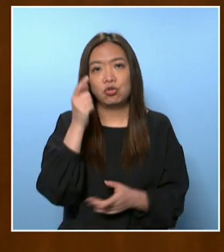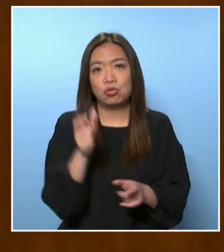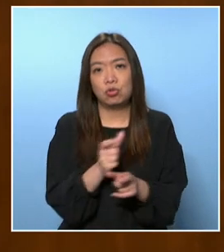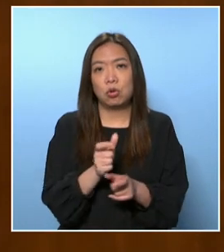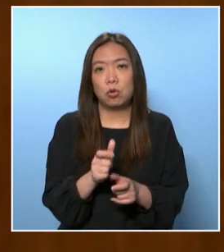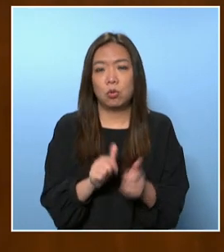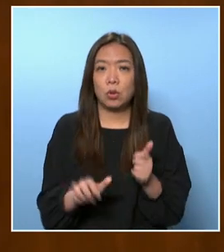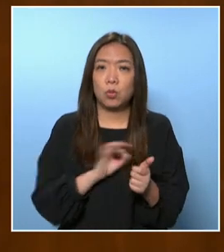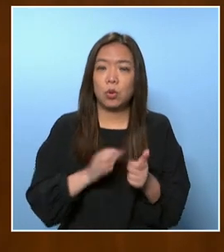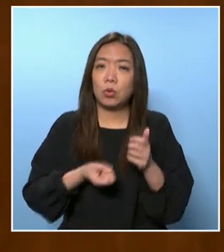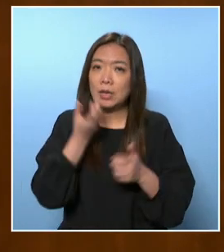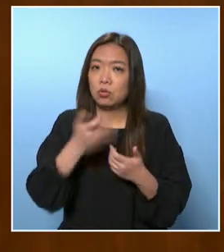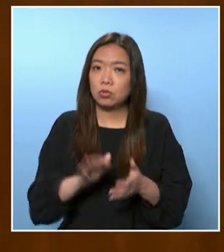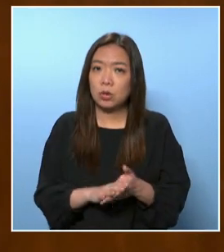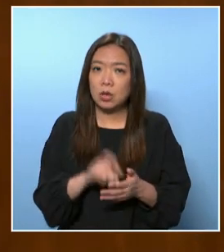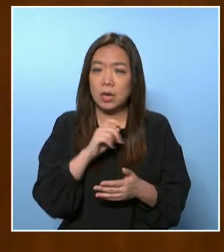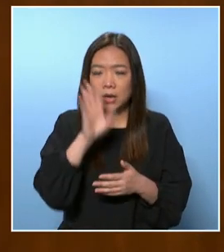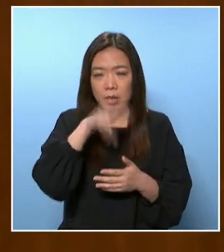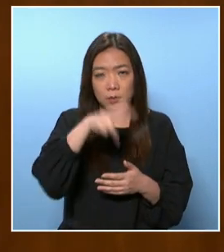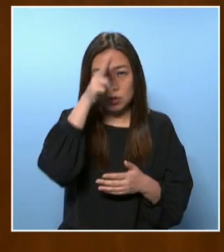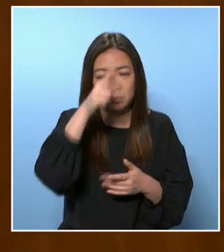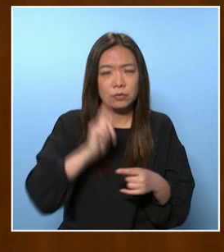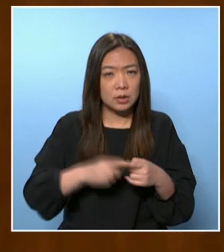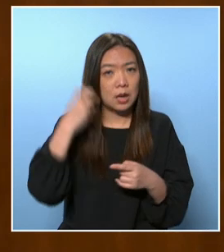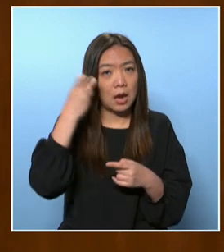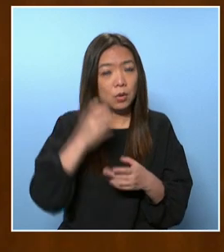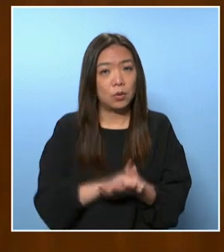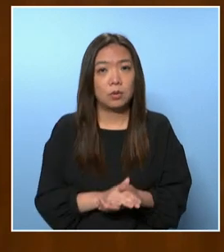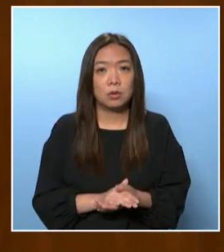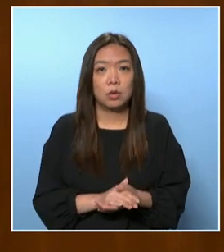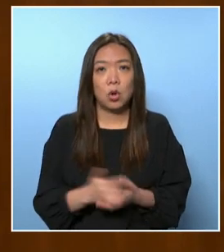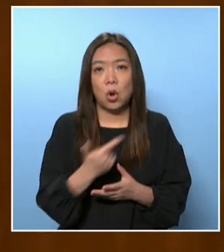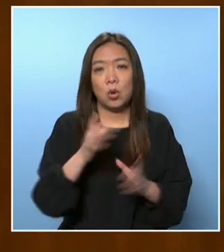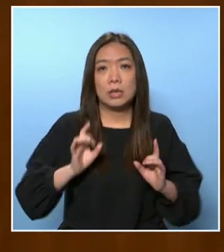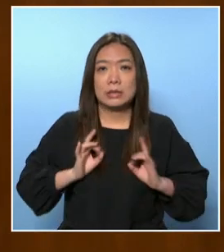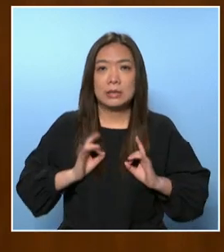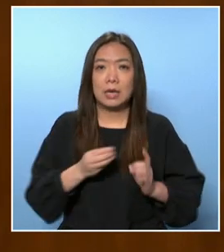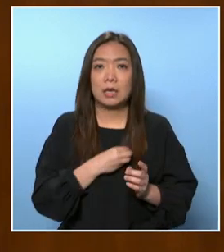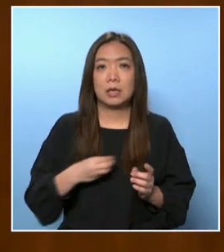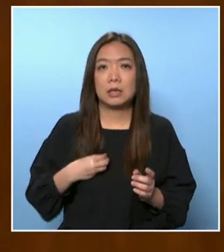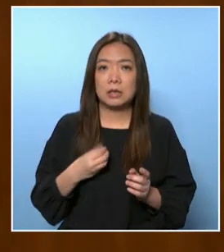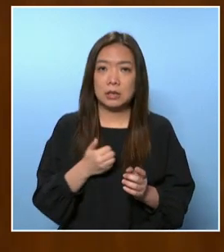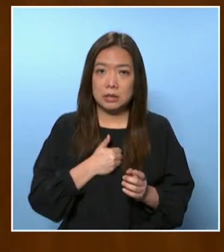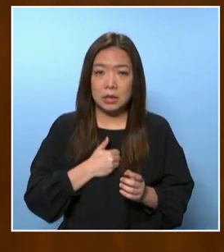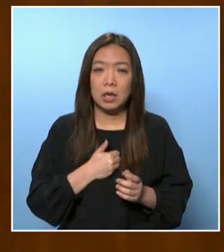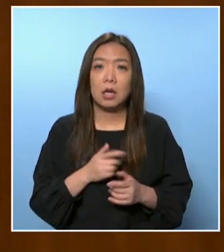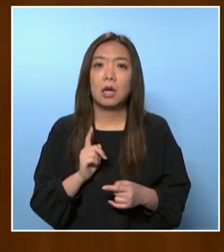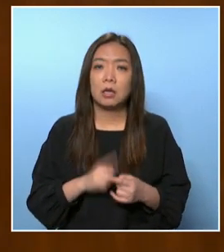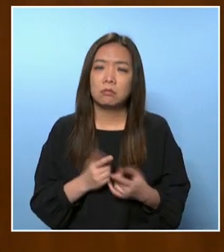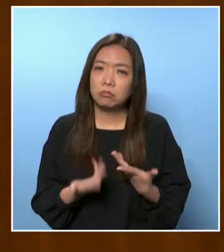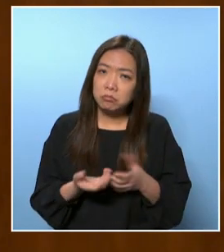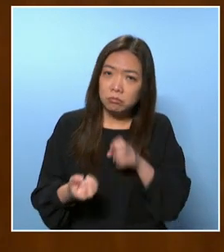And also at the Finance Committee, Special Finance Committee, I raised the point for the administration. There are many private